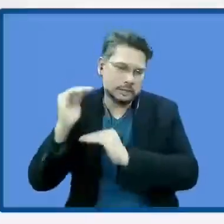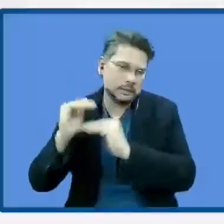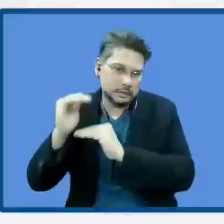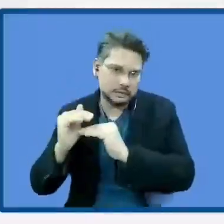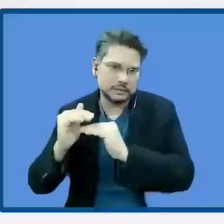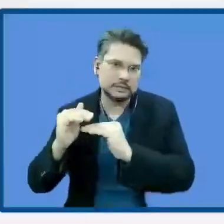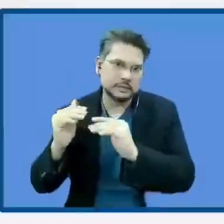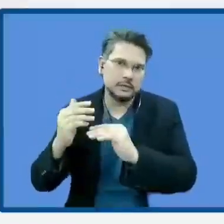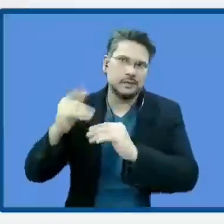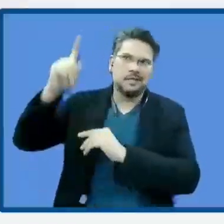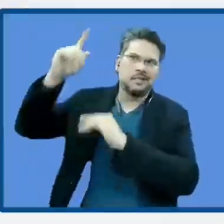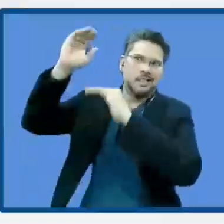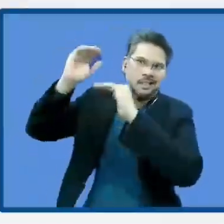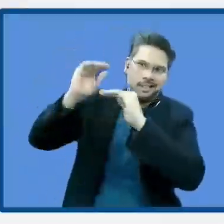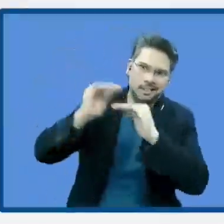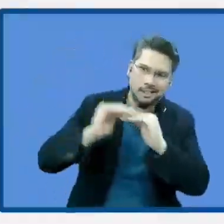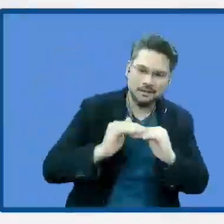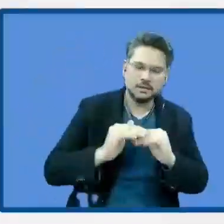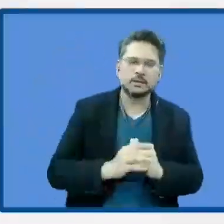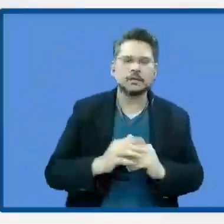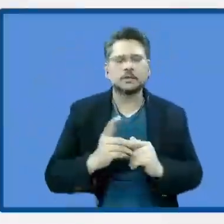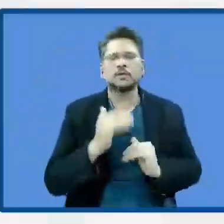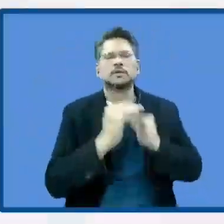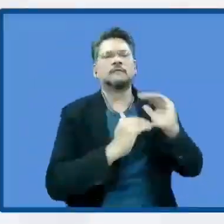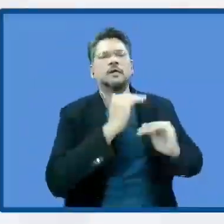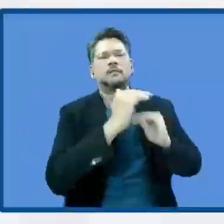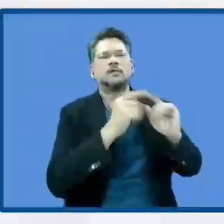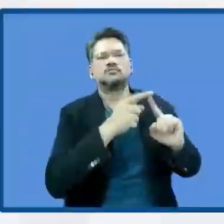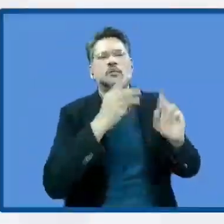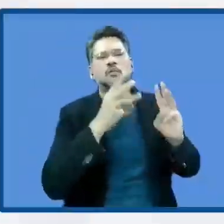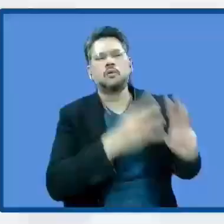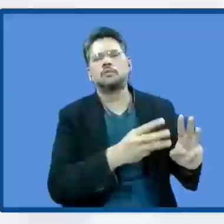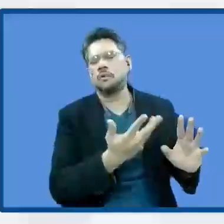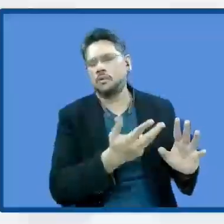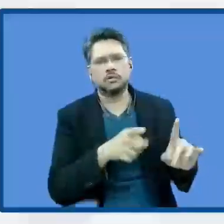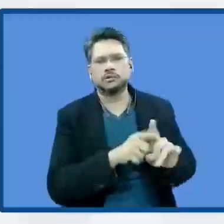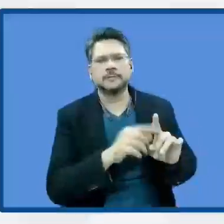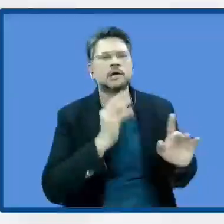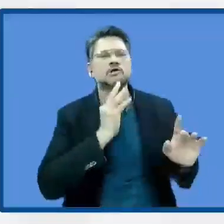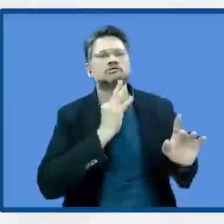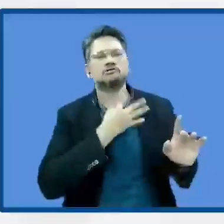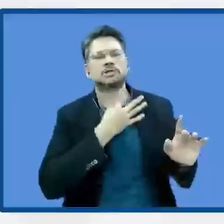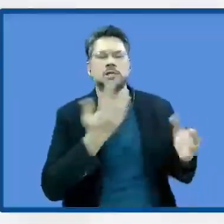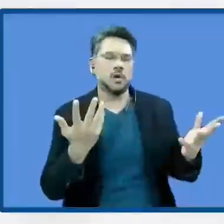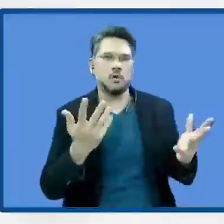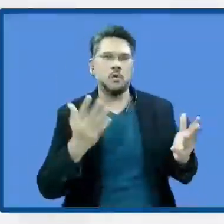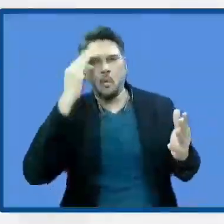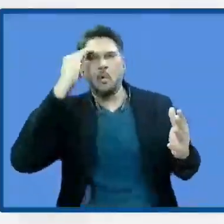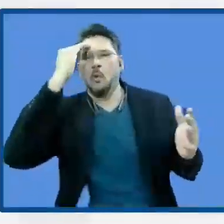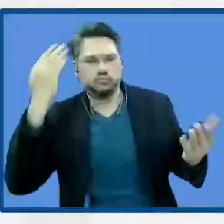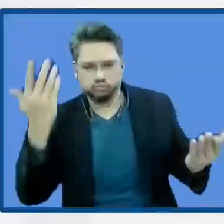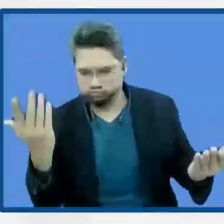a development approach informing all the rest. All the rest depends of or is a cause of